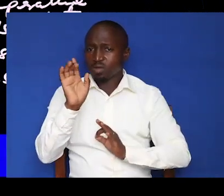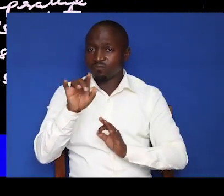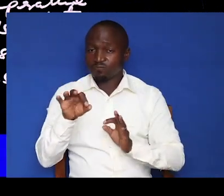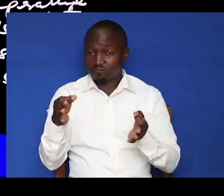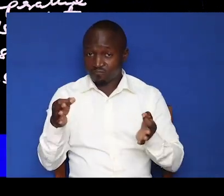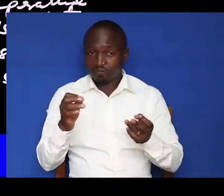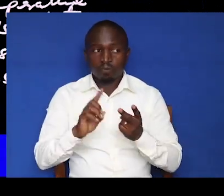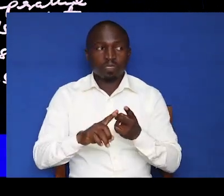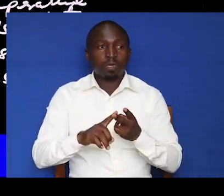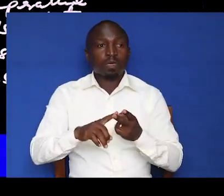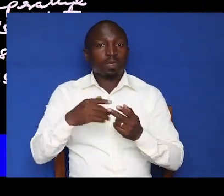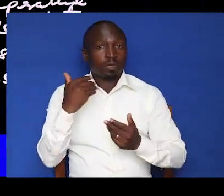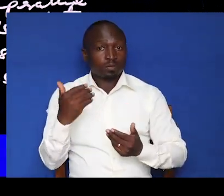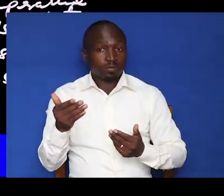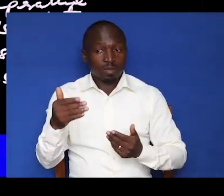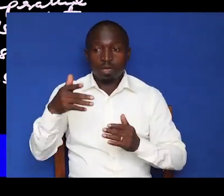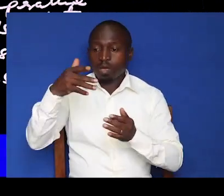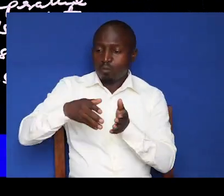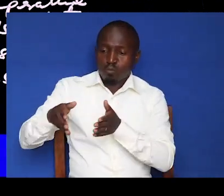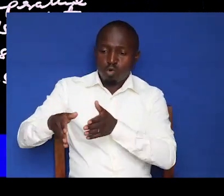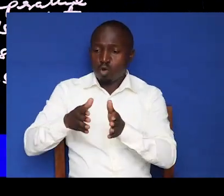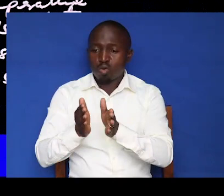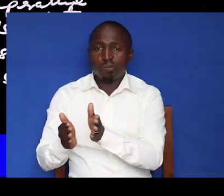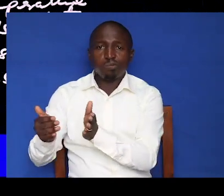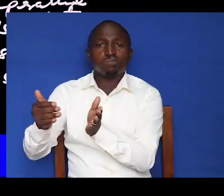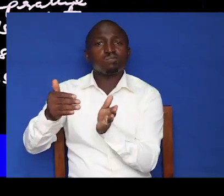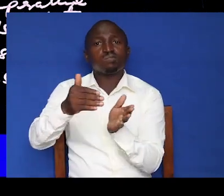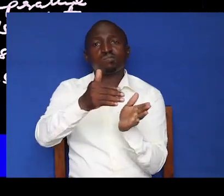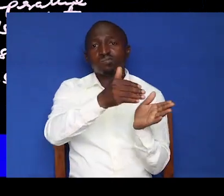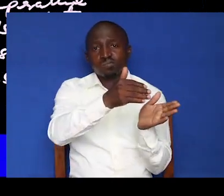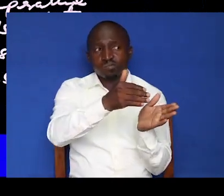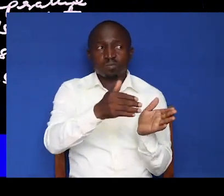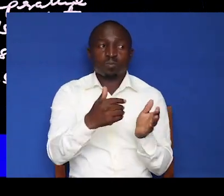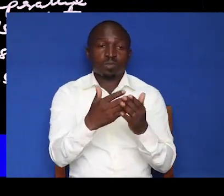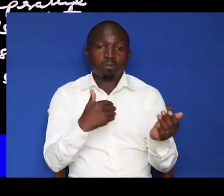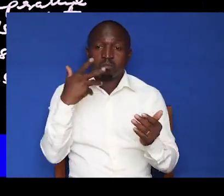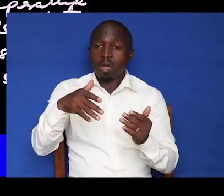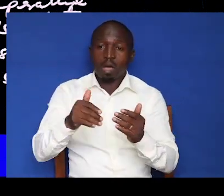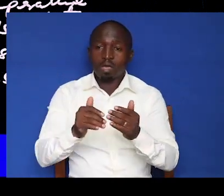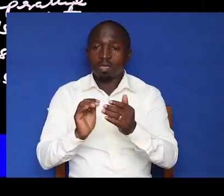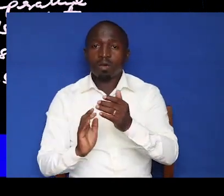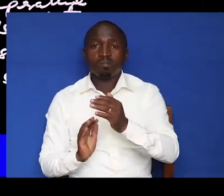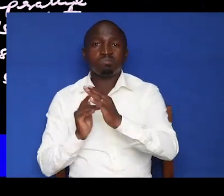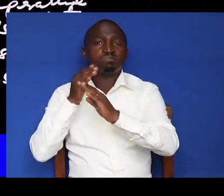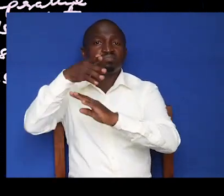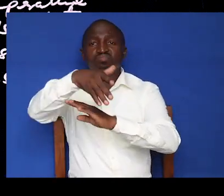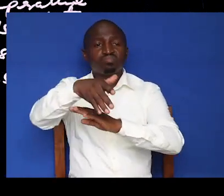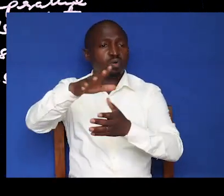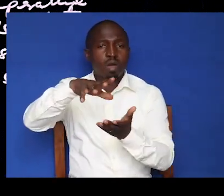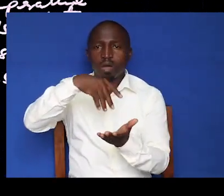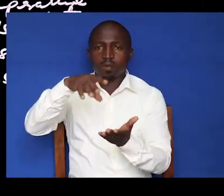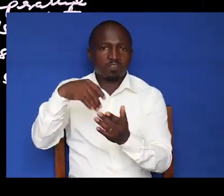automatically the current is directed to certain paths, as water cannot move across the land.